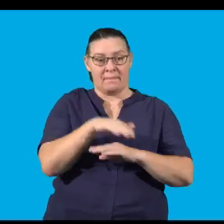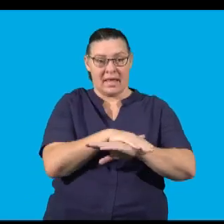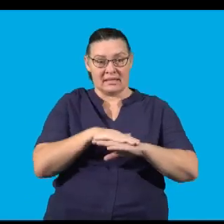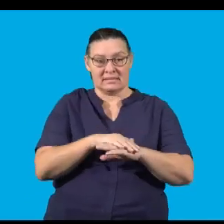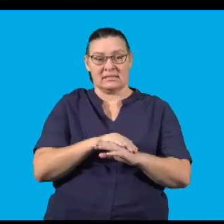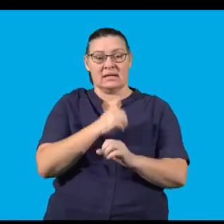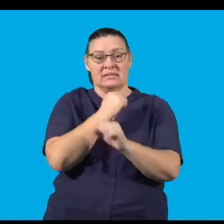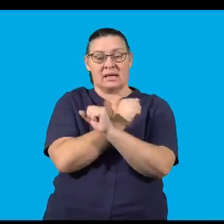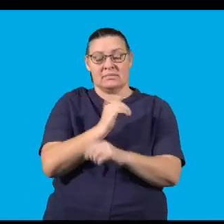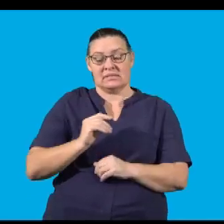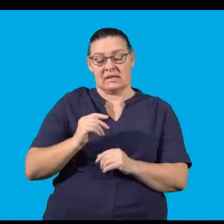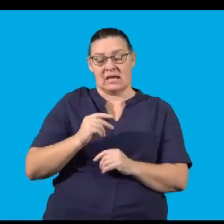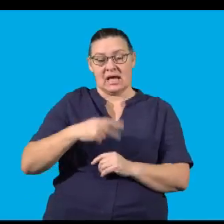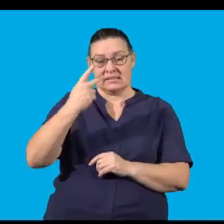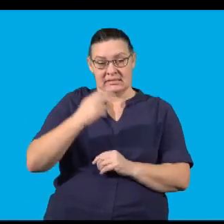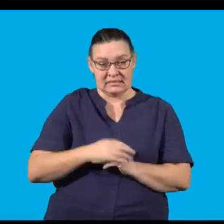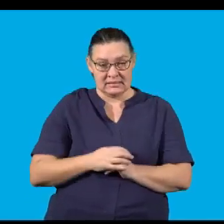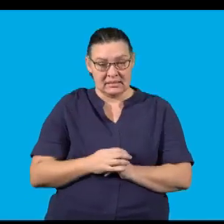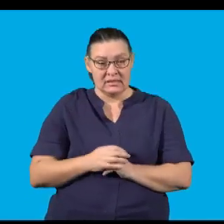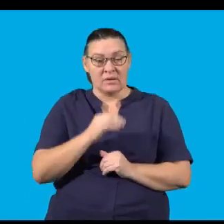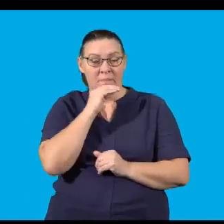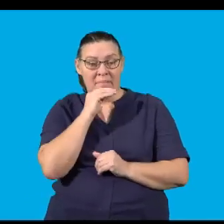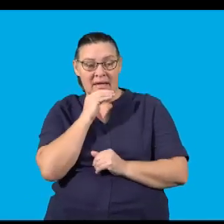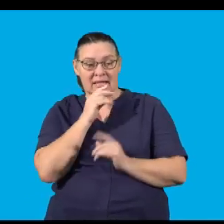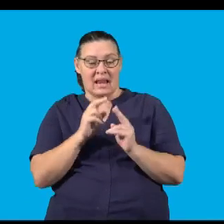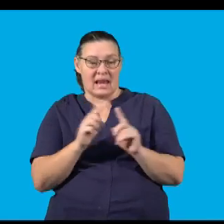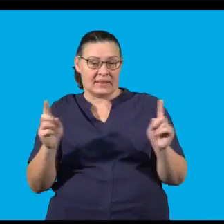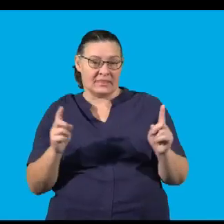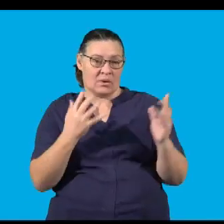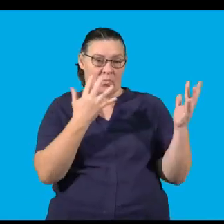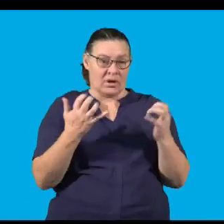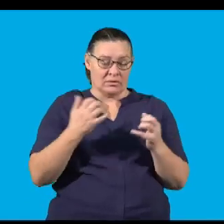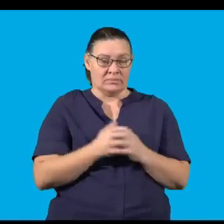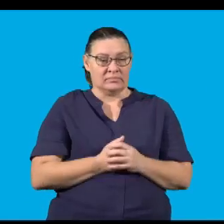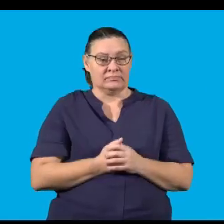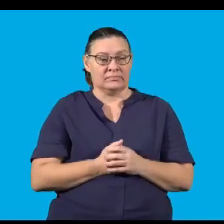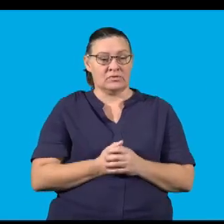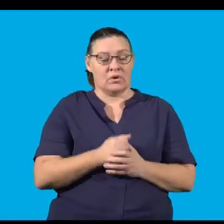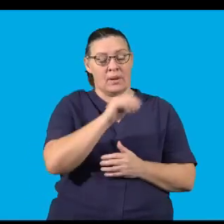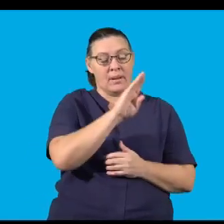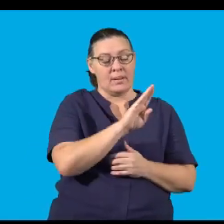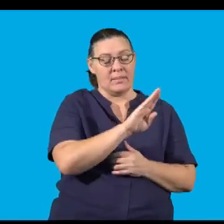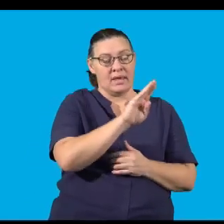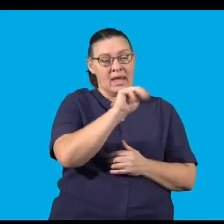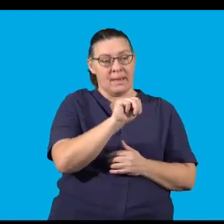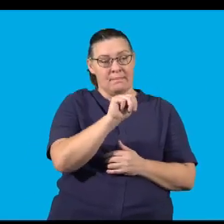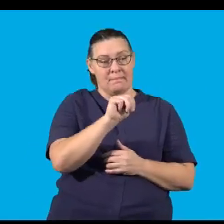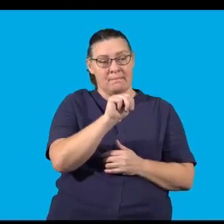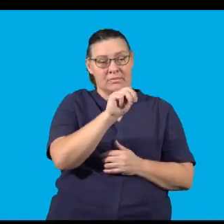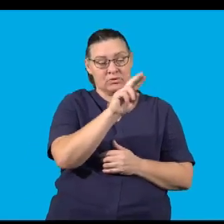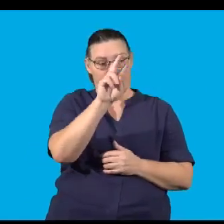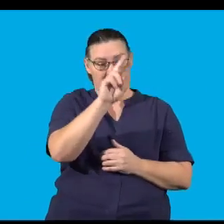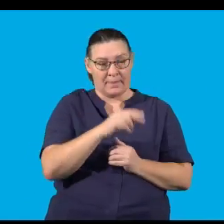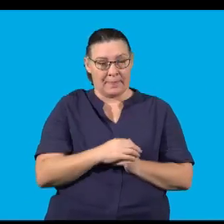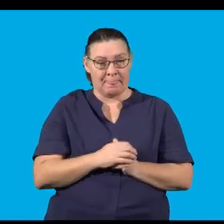times height. So that means we need to work out some lengths. All right, so let's do that. So if we're looking for